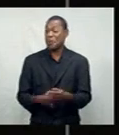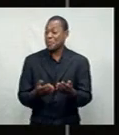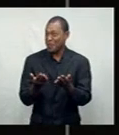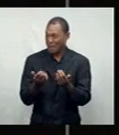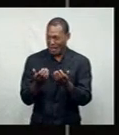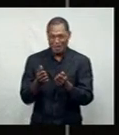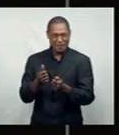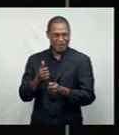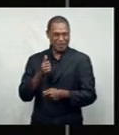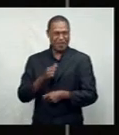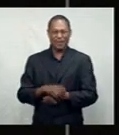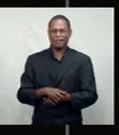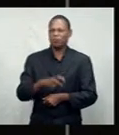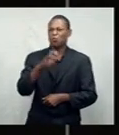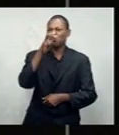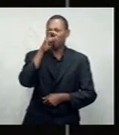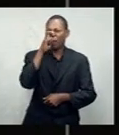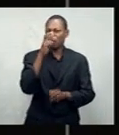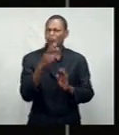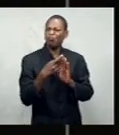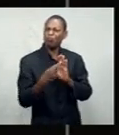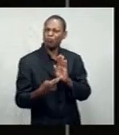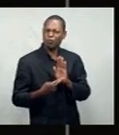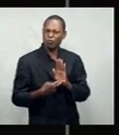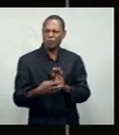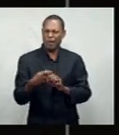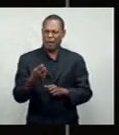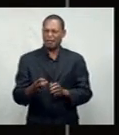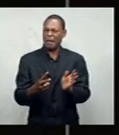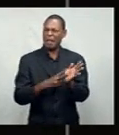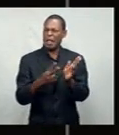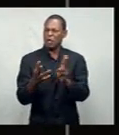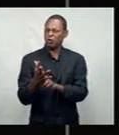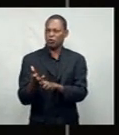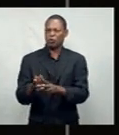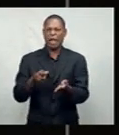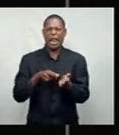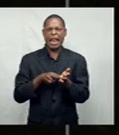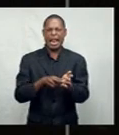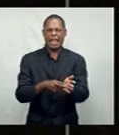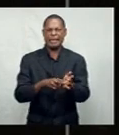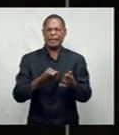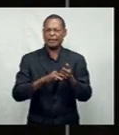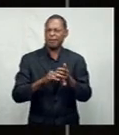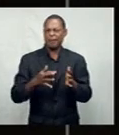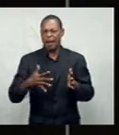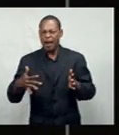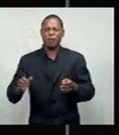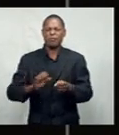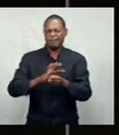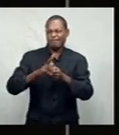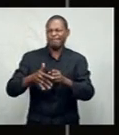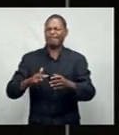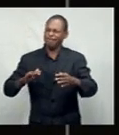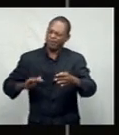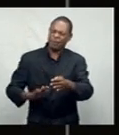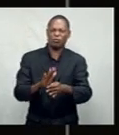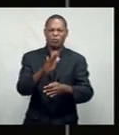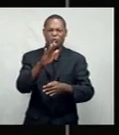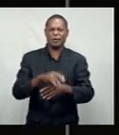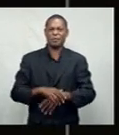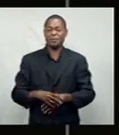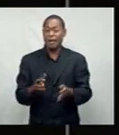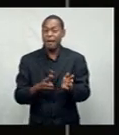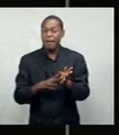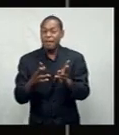Welcome back. Strict protocols have been implemented at the Saunaka village in Nadi as COVID-19 cases continue to rise. The village is